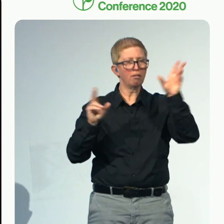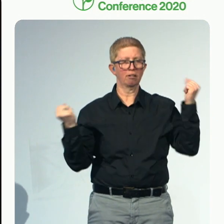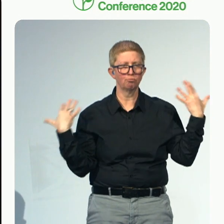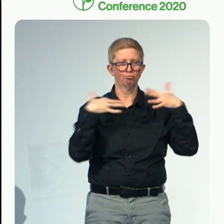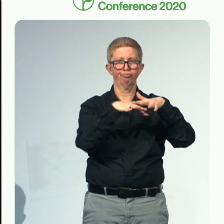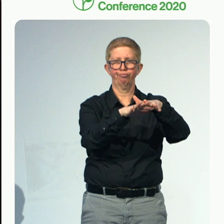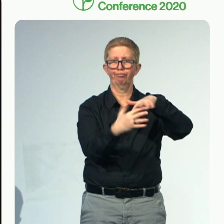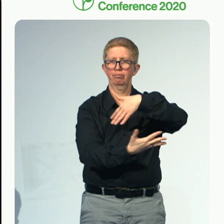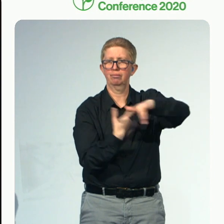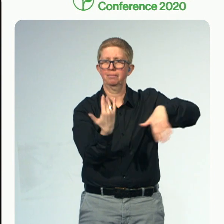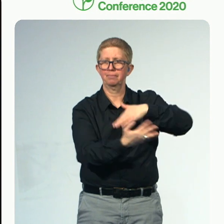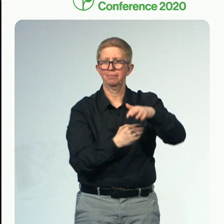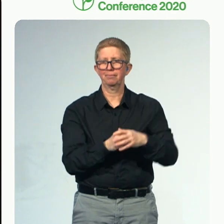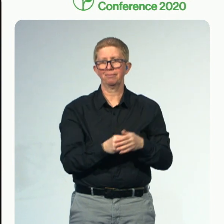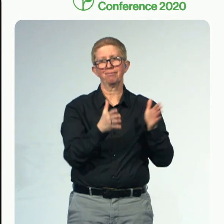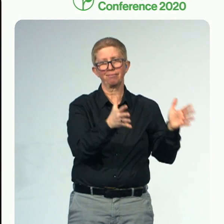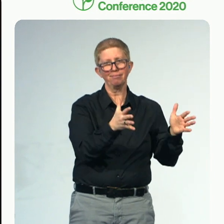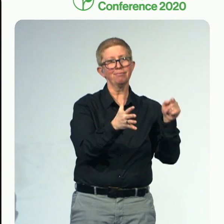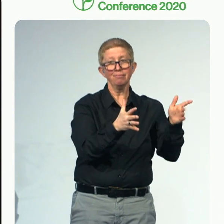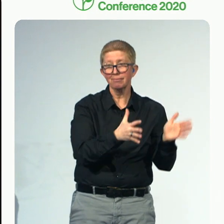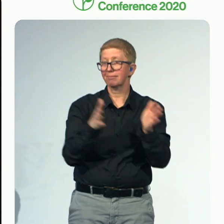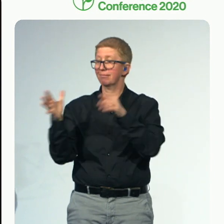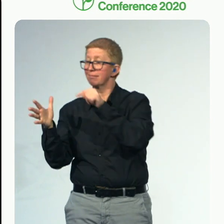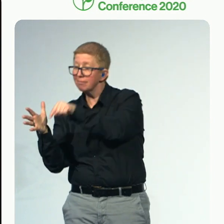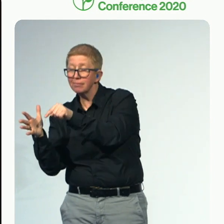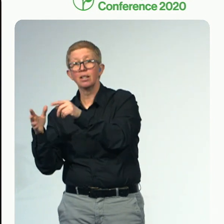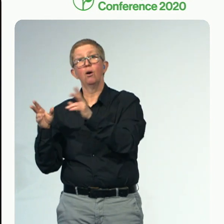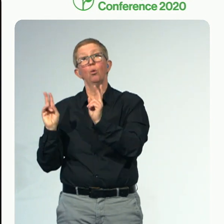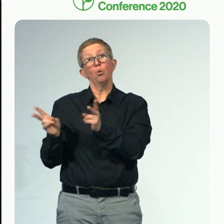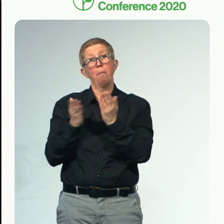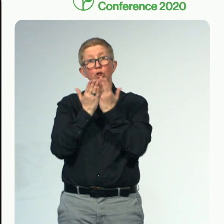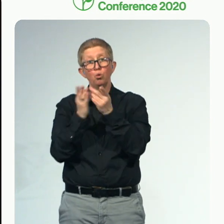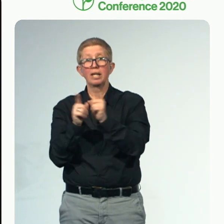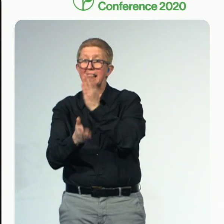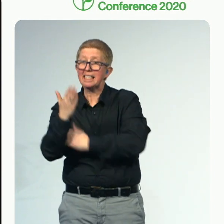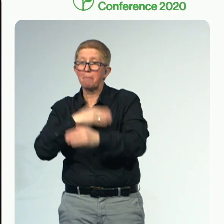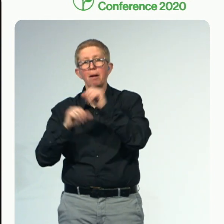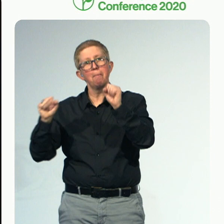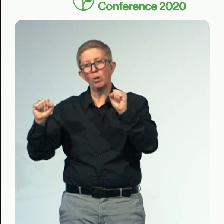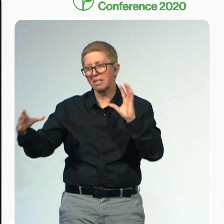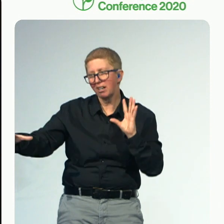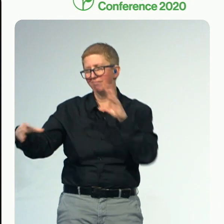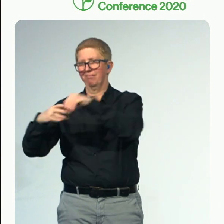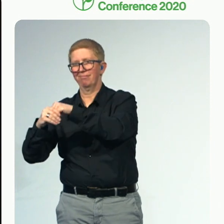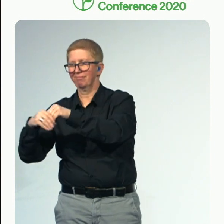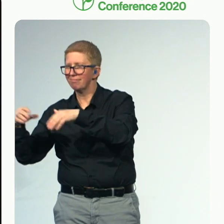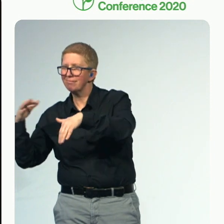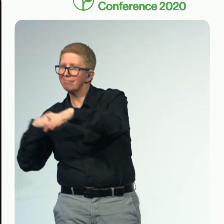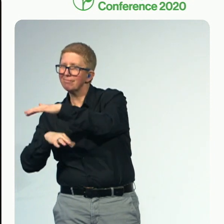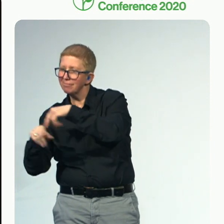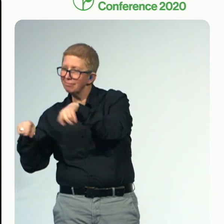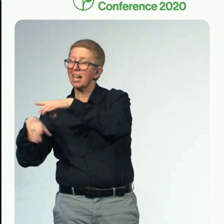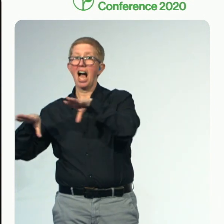education among the schools is possible, and so the system will change slowly and slowly. And I think the other aspects my two colleagues will say.